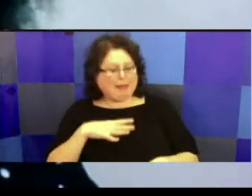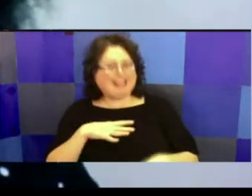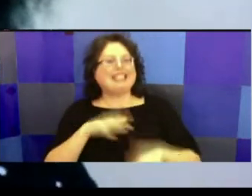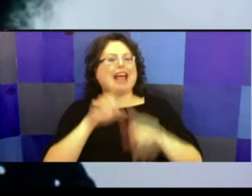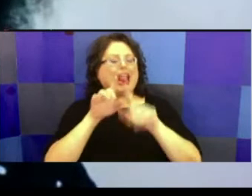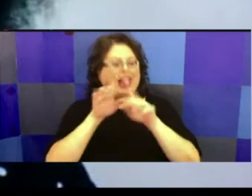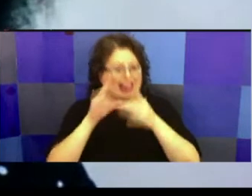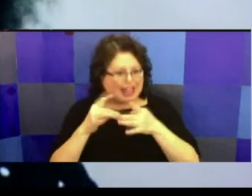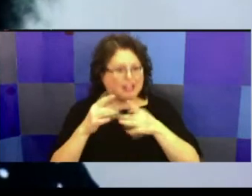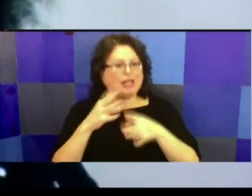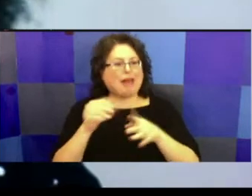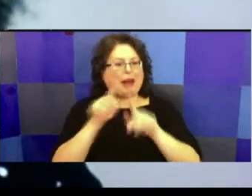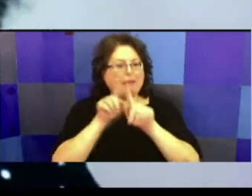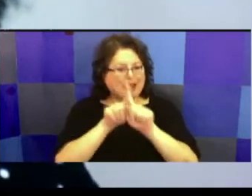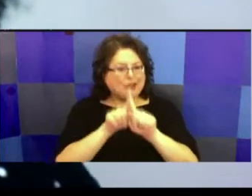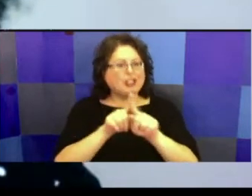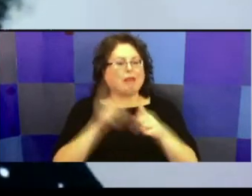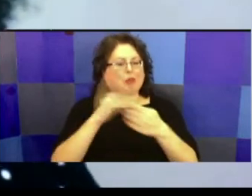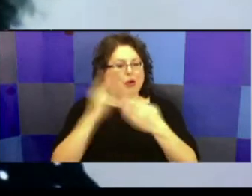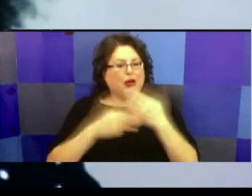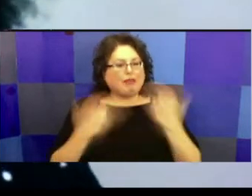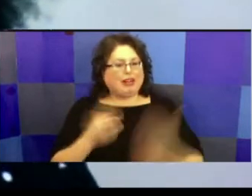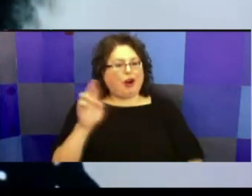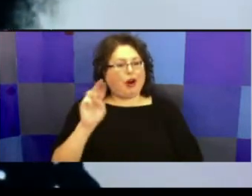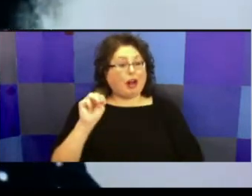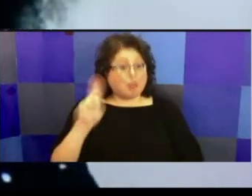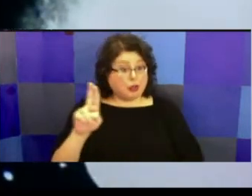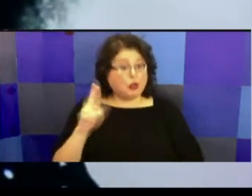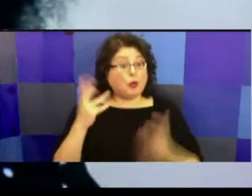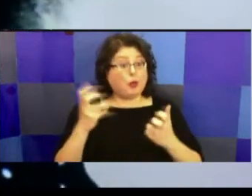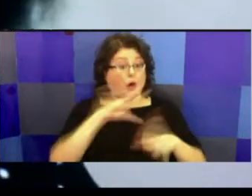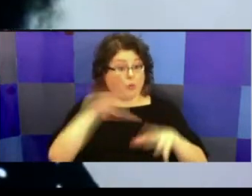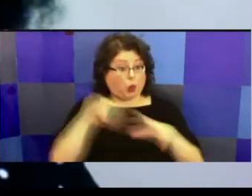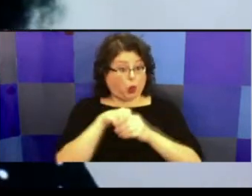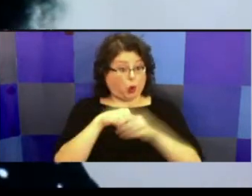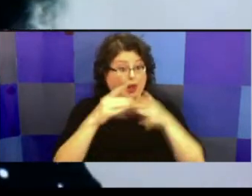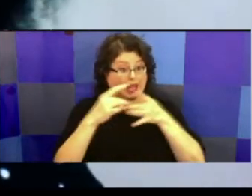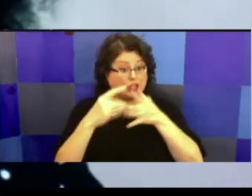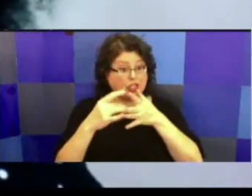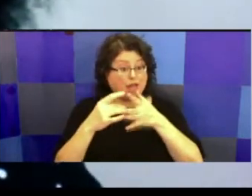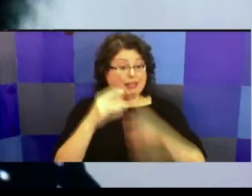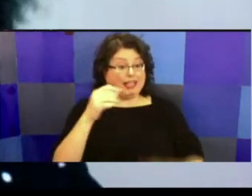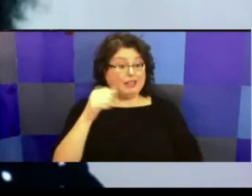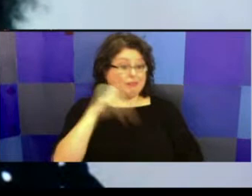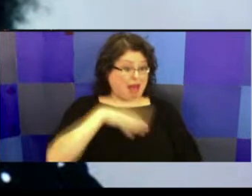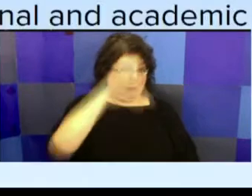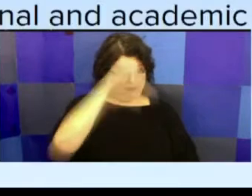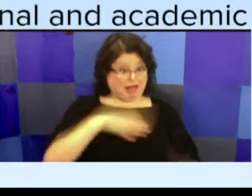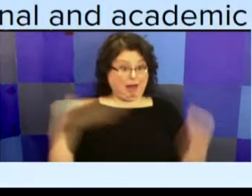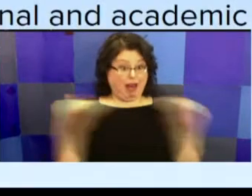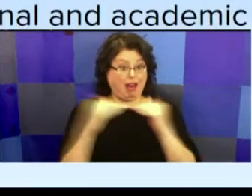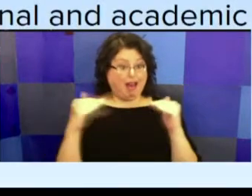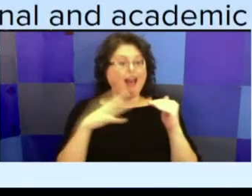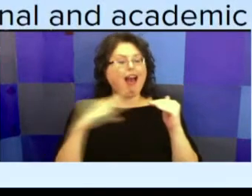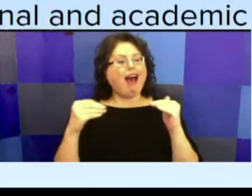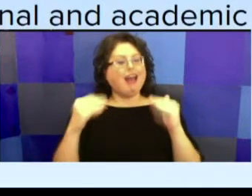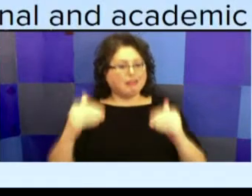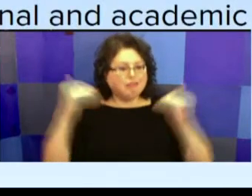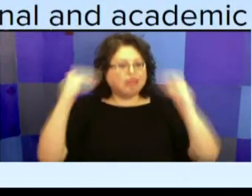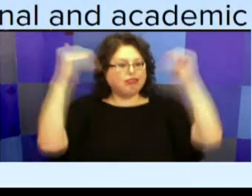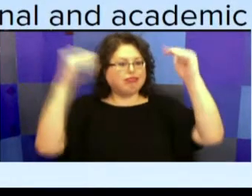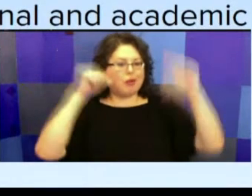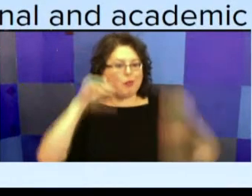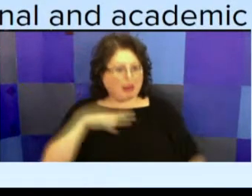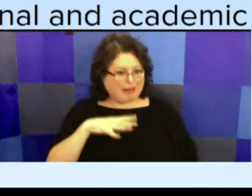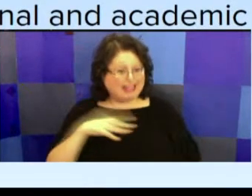at Robert Morris University aims to foster inclusive leadership, gender equity, and the advancement of women. Our mission